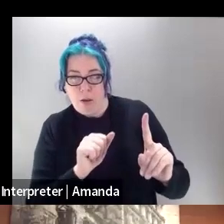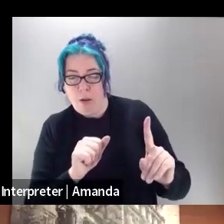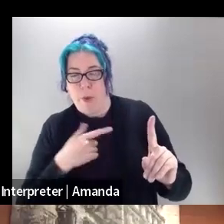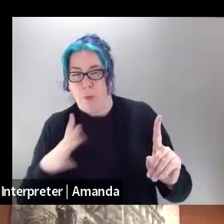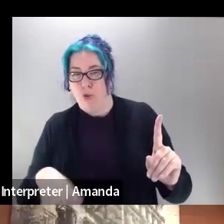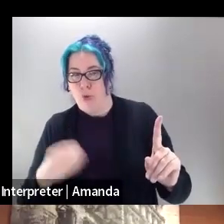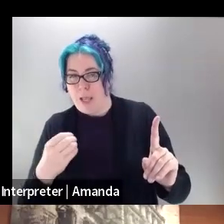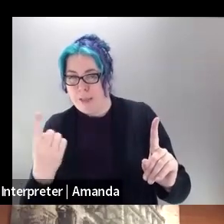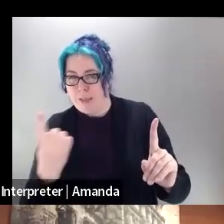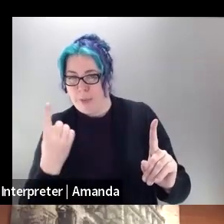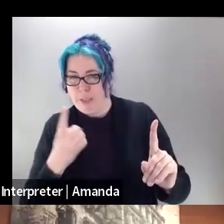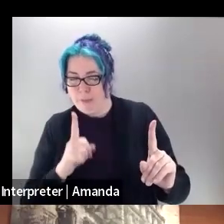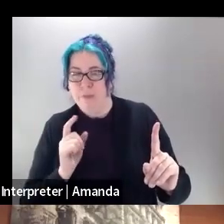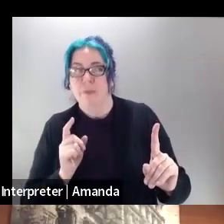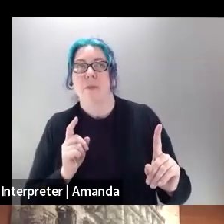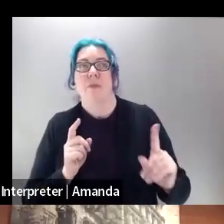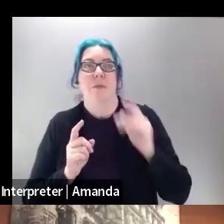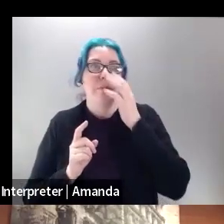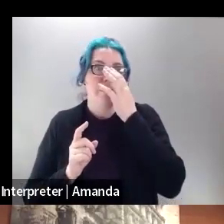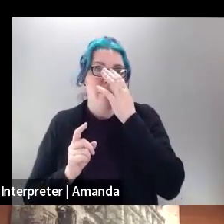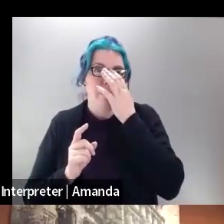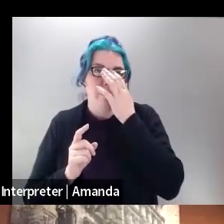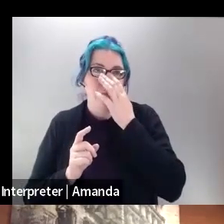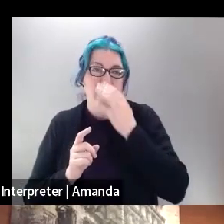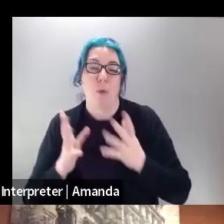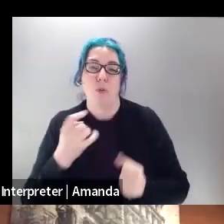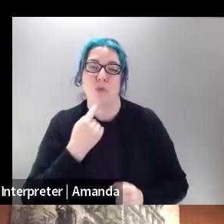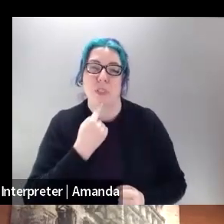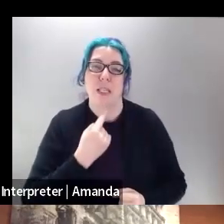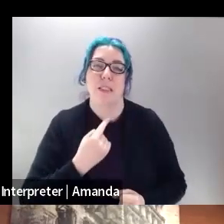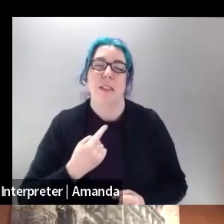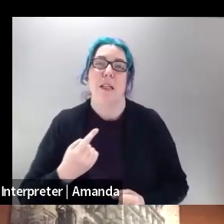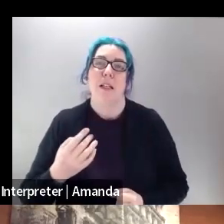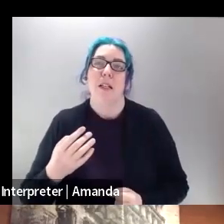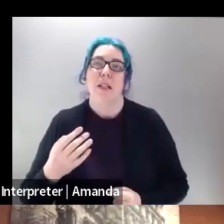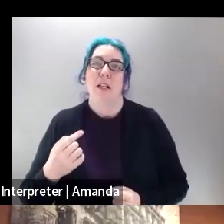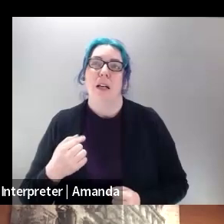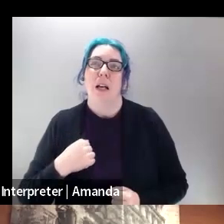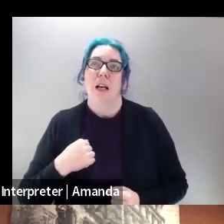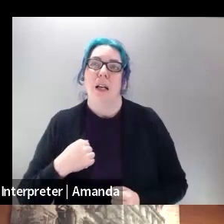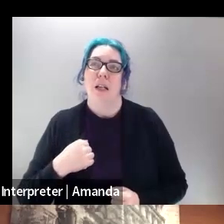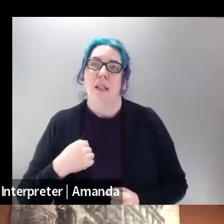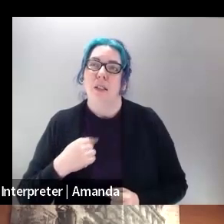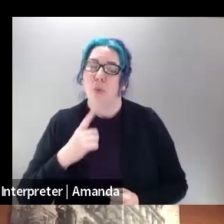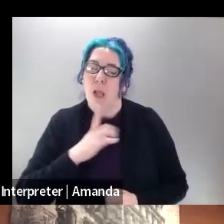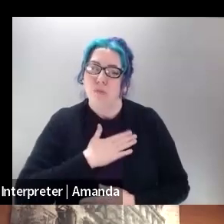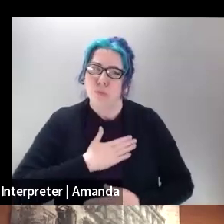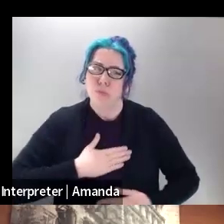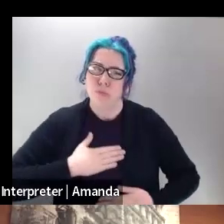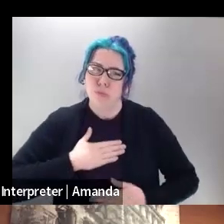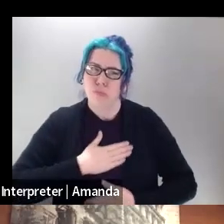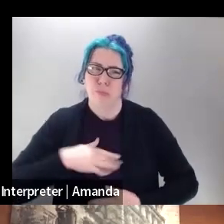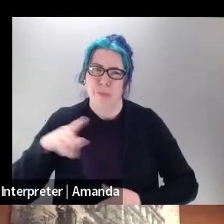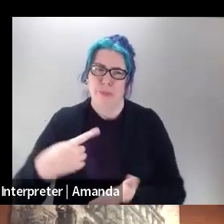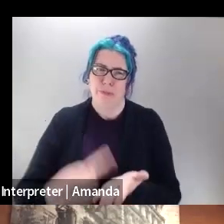work, because I want to speak to my pleasure in this diversity of perspective